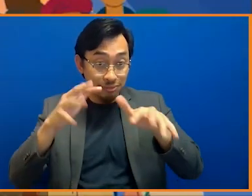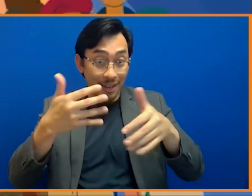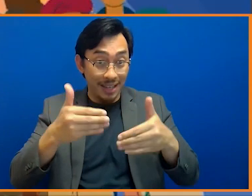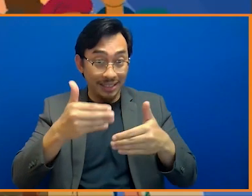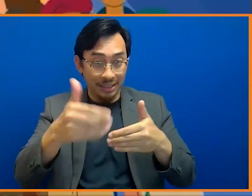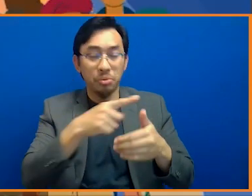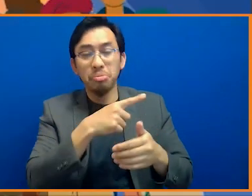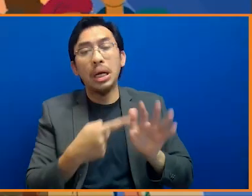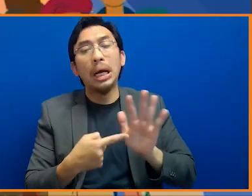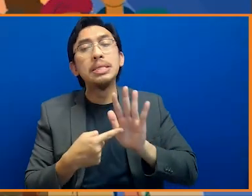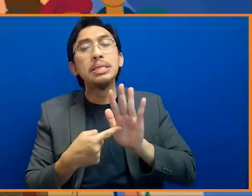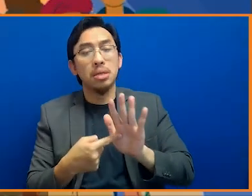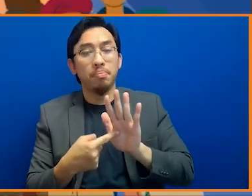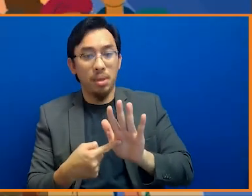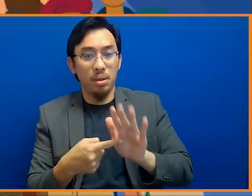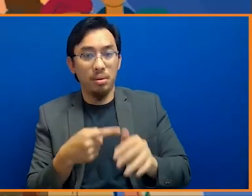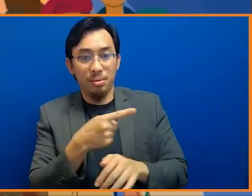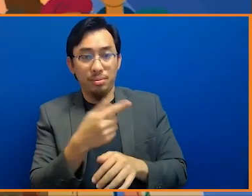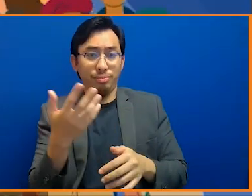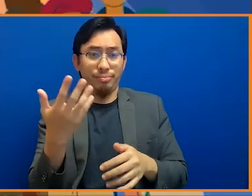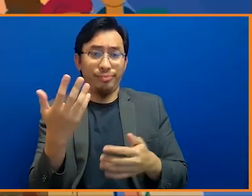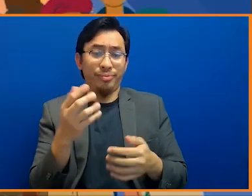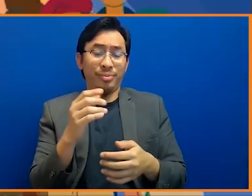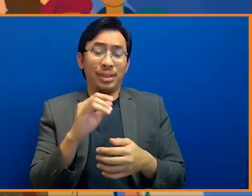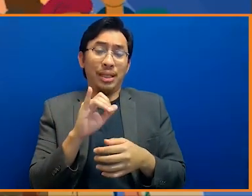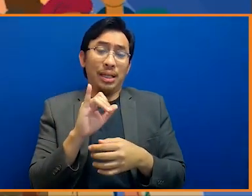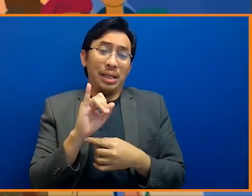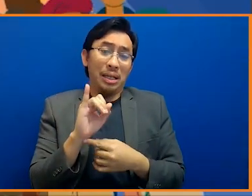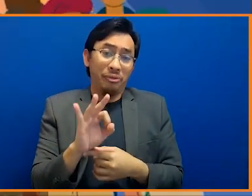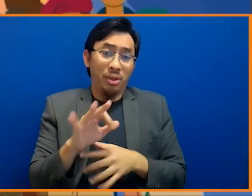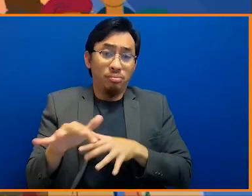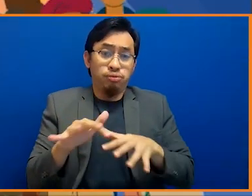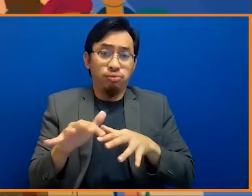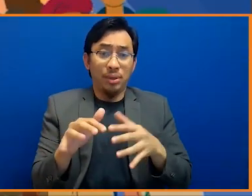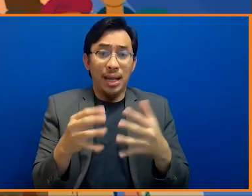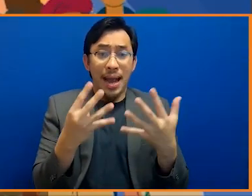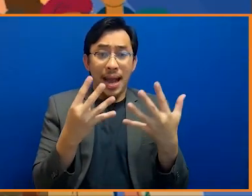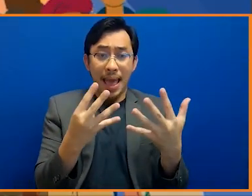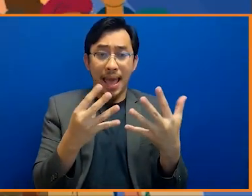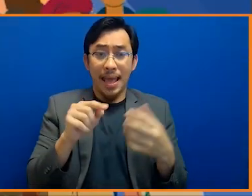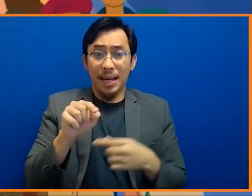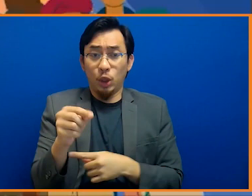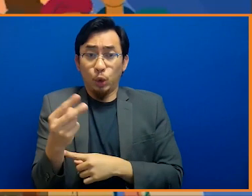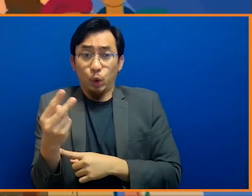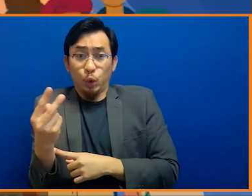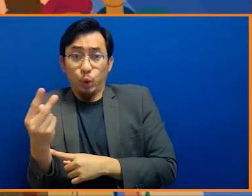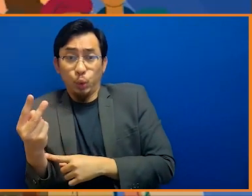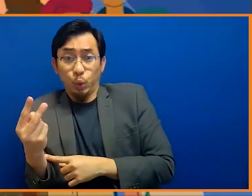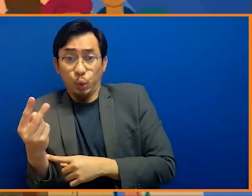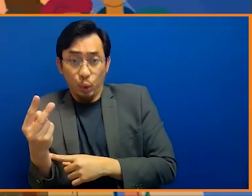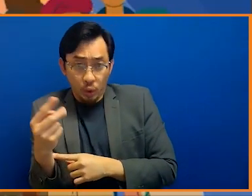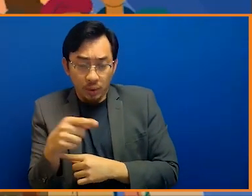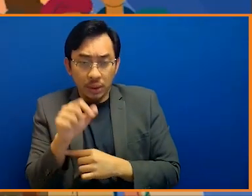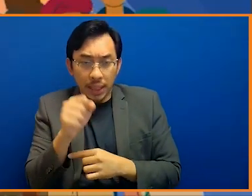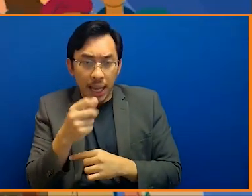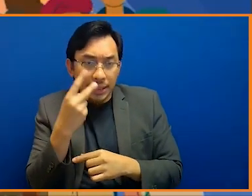tsunami. For example, this one, if the tsunami generated by the magnitude 9.2, so you see this is